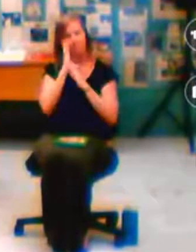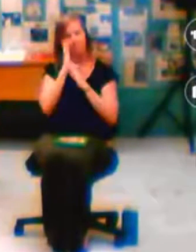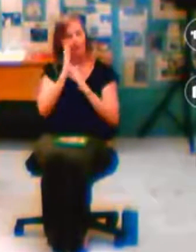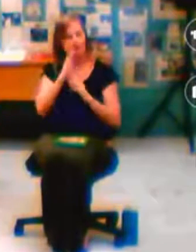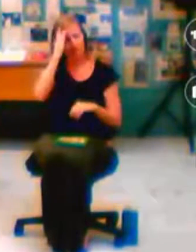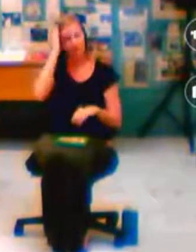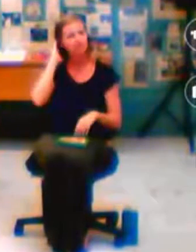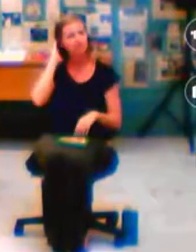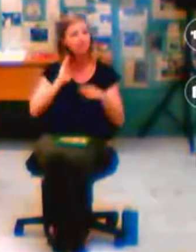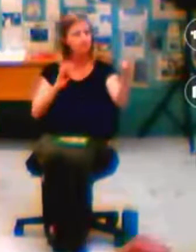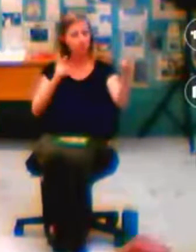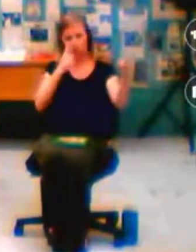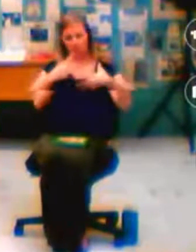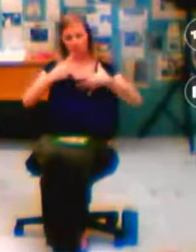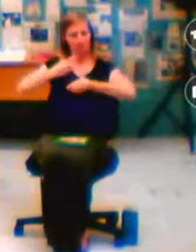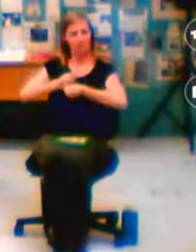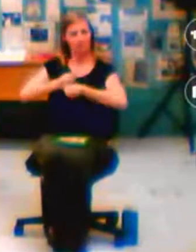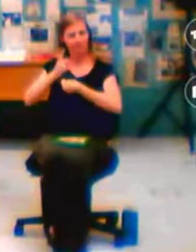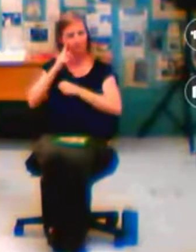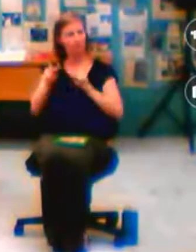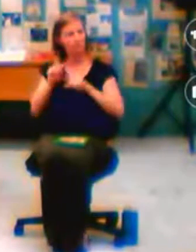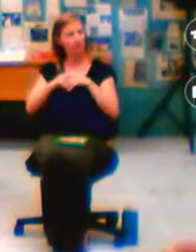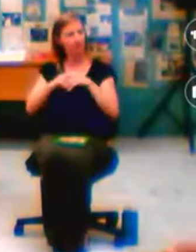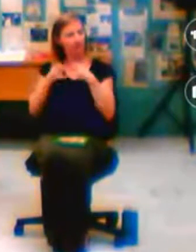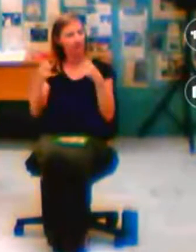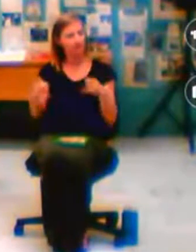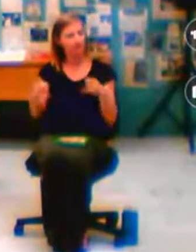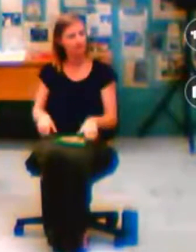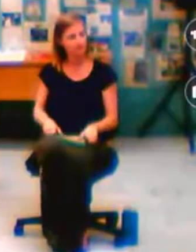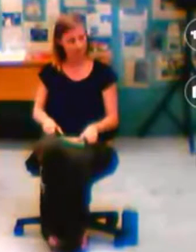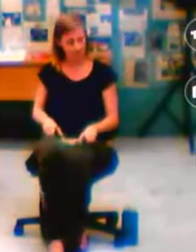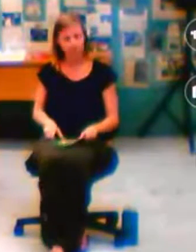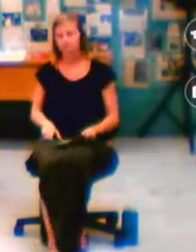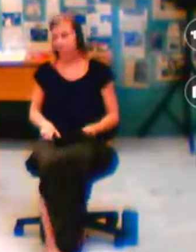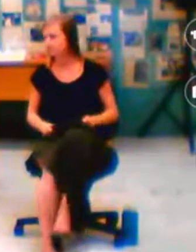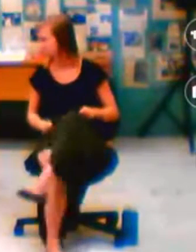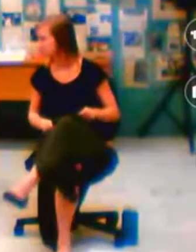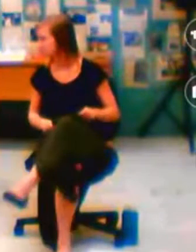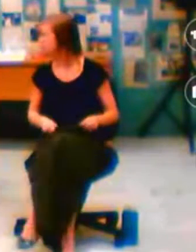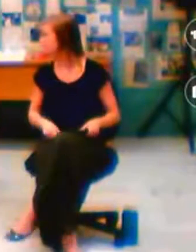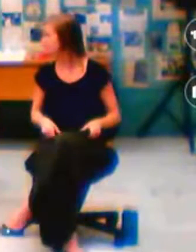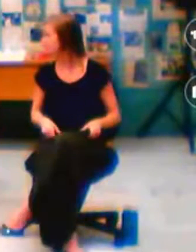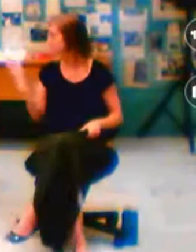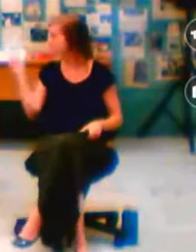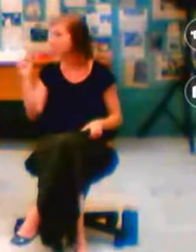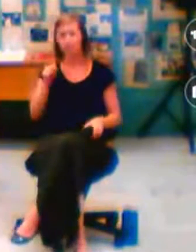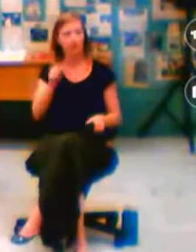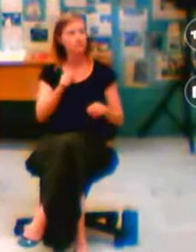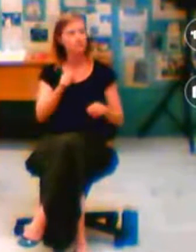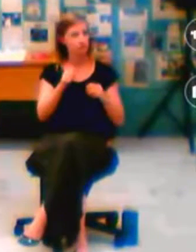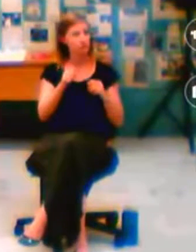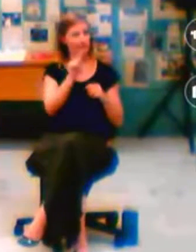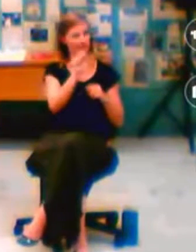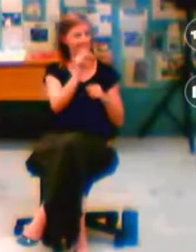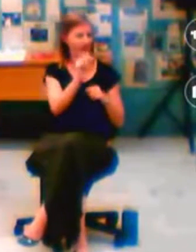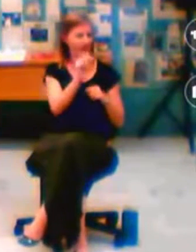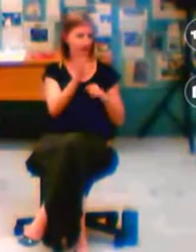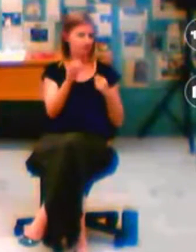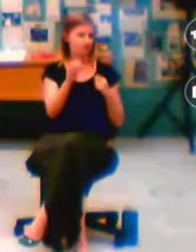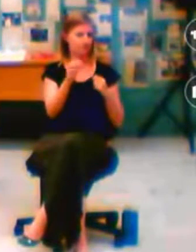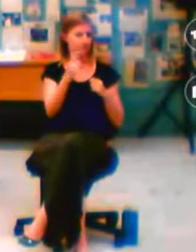goals. So what would be the effect of Colorado Care on the availability of mental health beds? Can you repeat the question